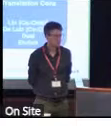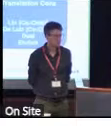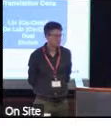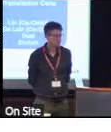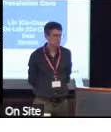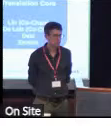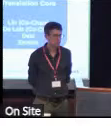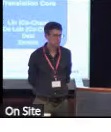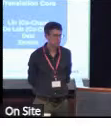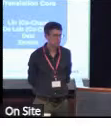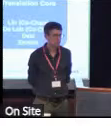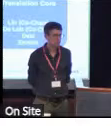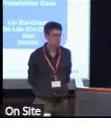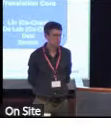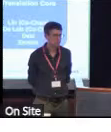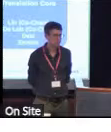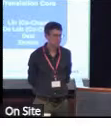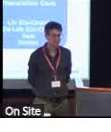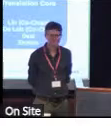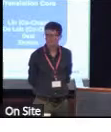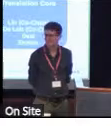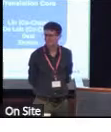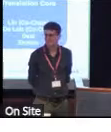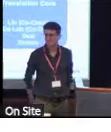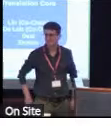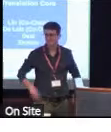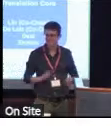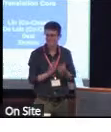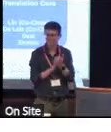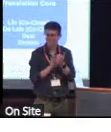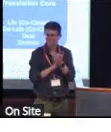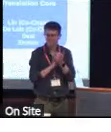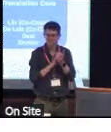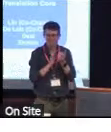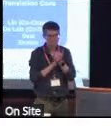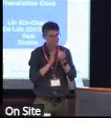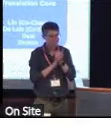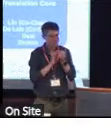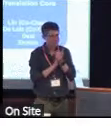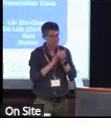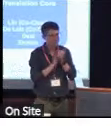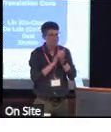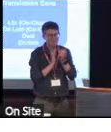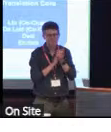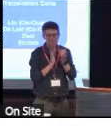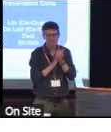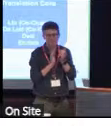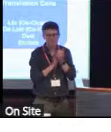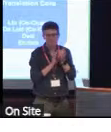much to Varshney, and thank you to Jay for putting this all together. We really appreciate it.